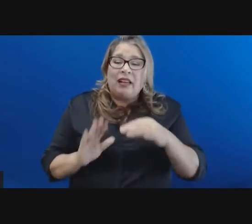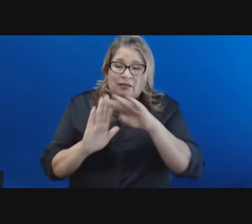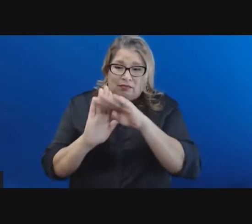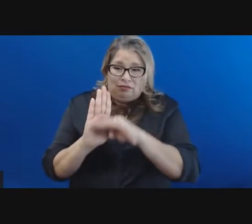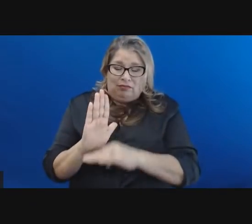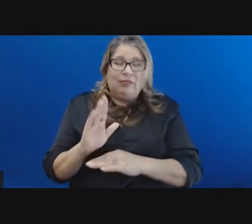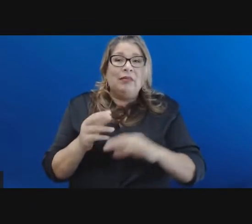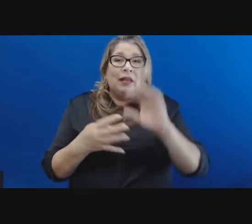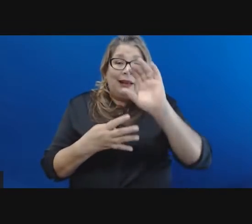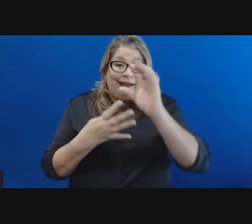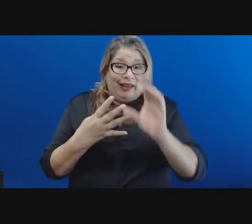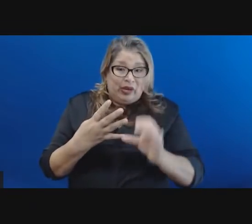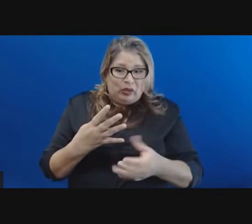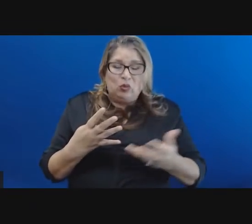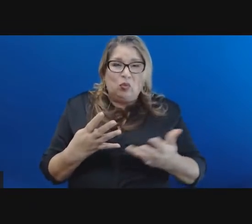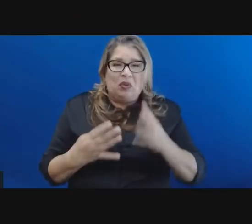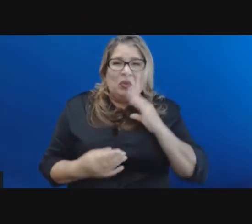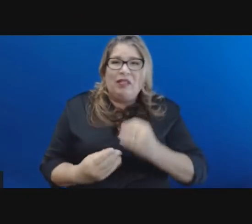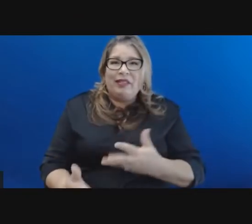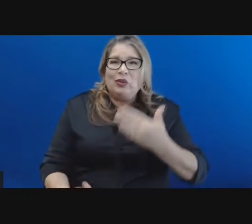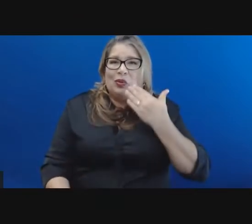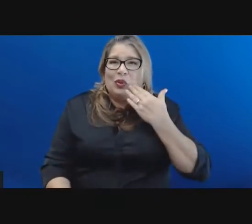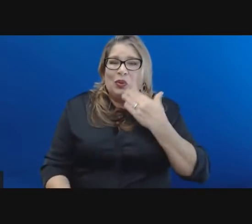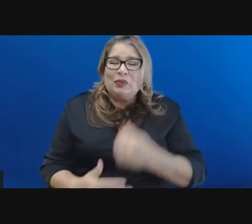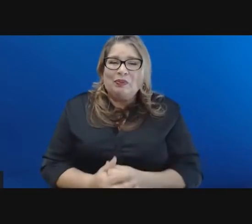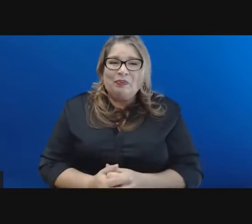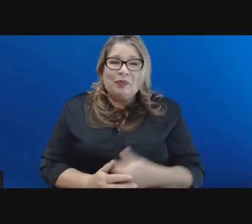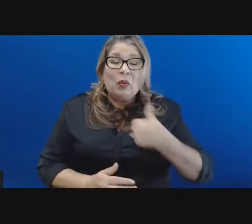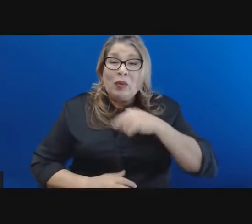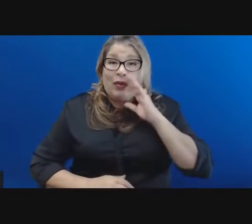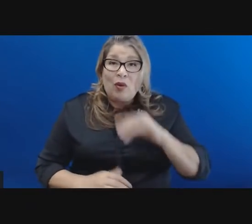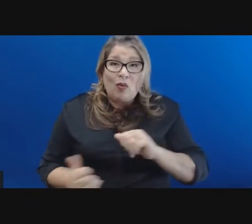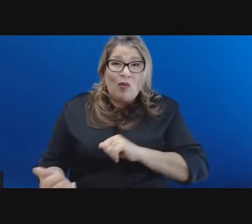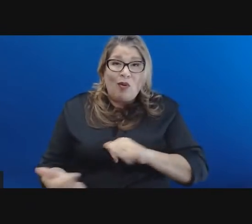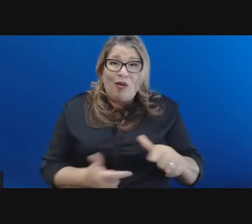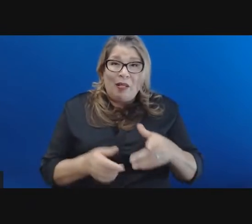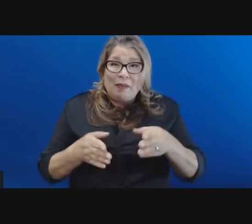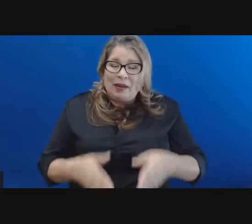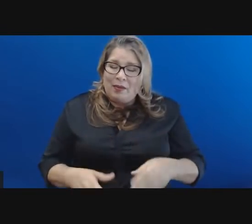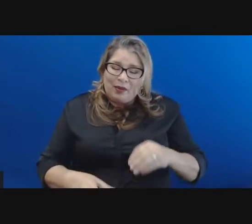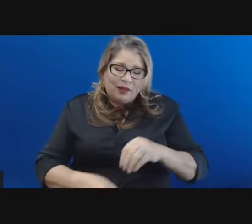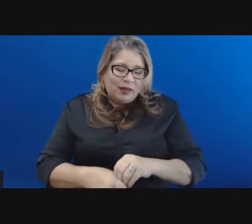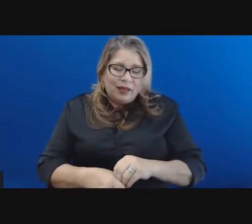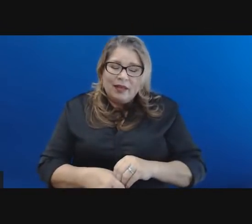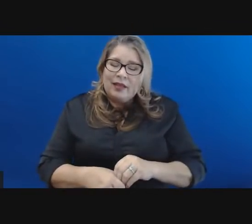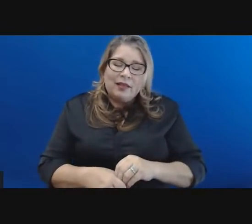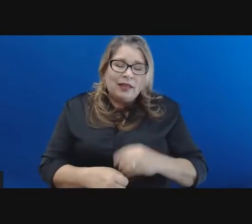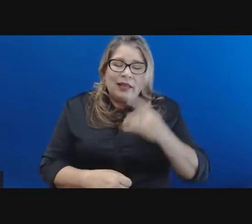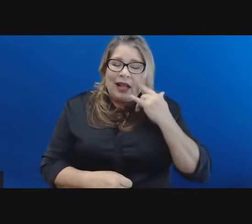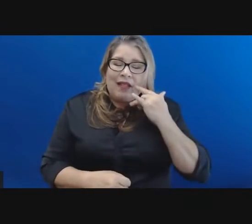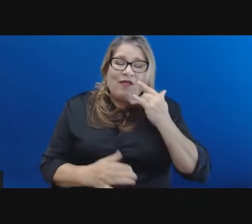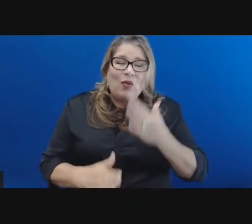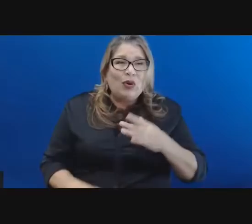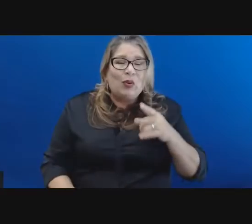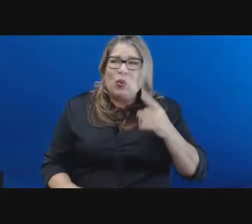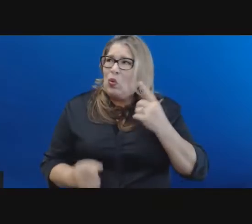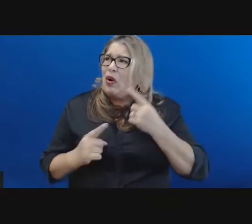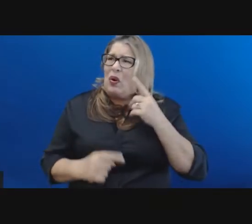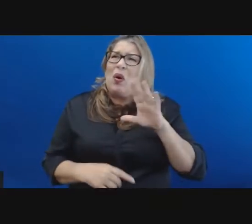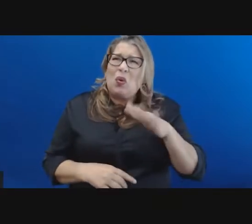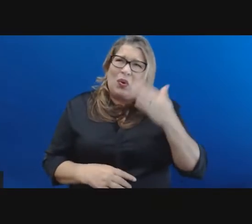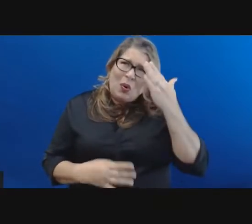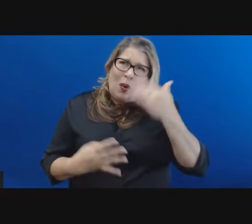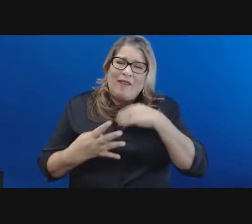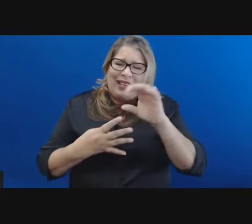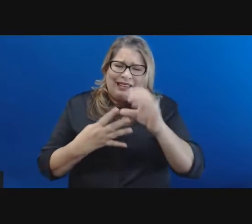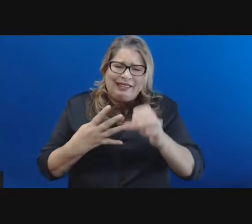We know that every Californian is wondering, we get your cheers, we hear your phases, but where do I fit in? So more news on